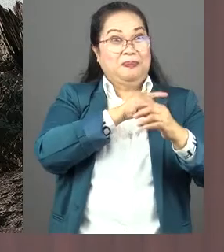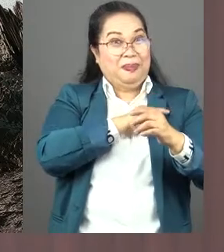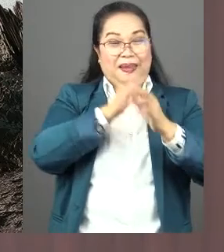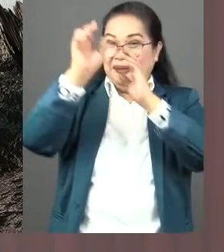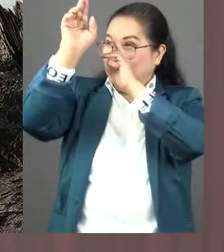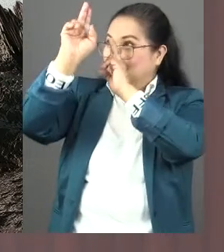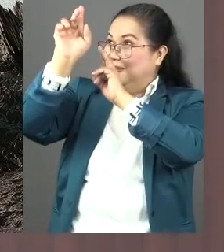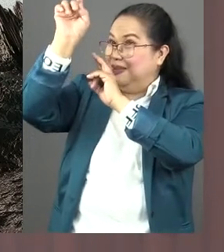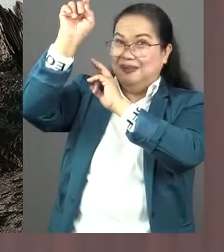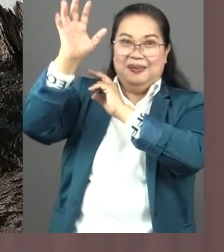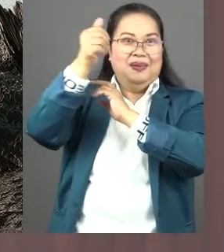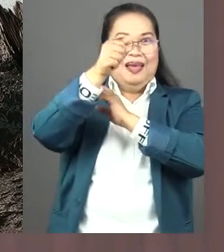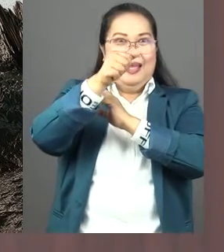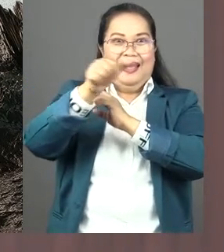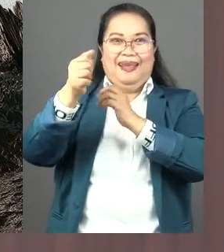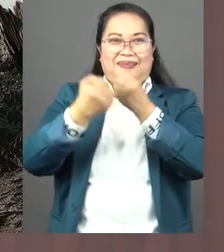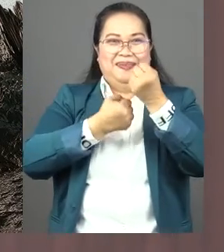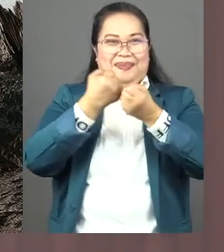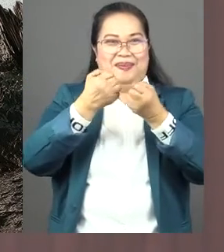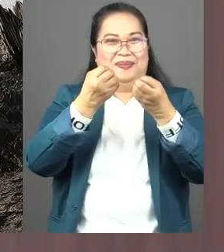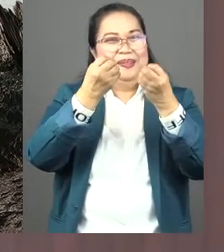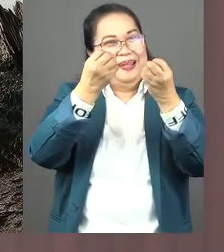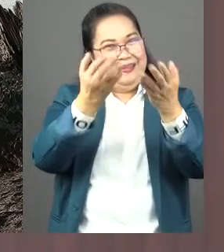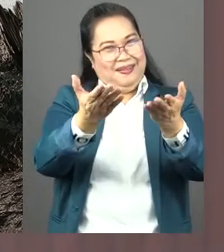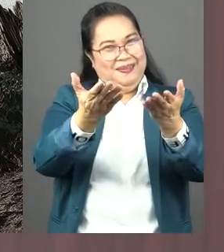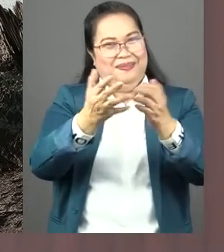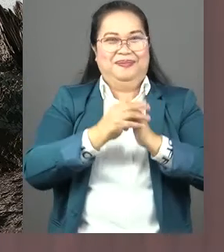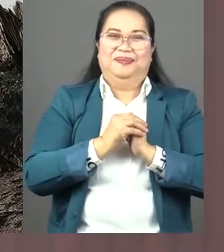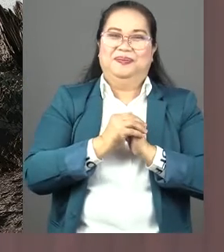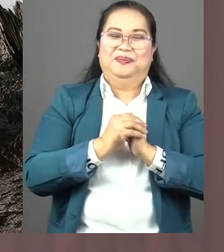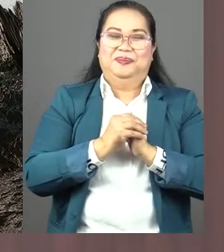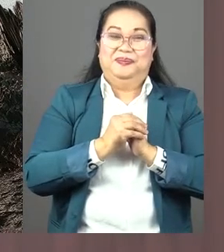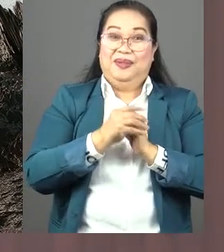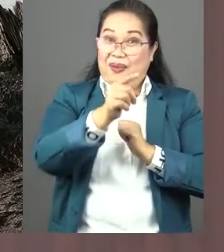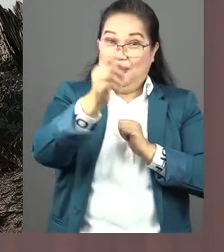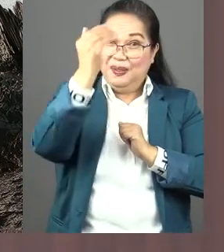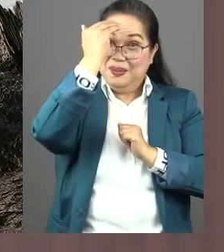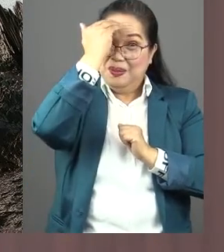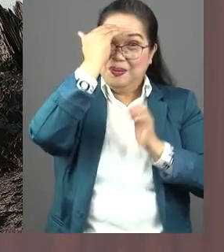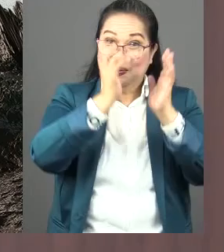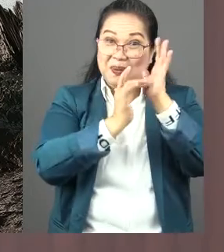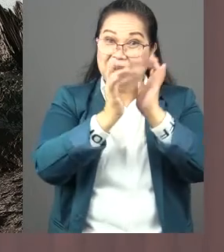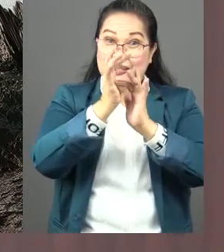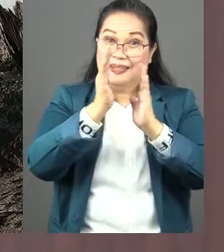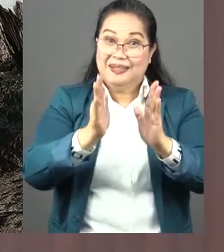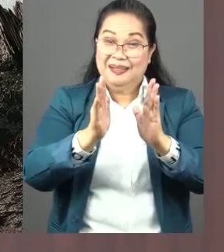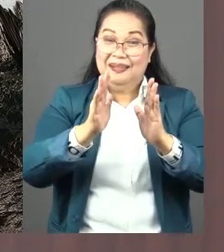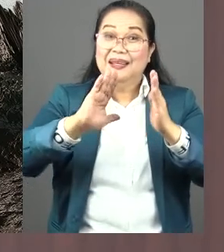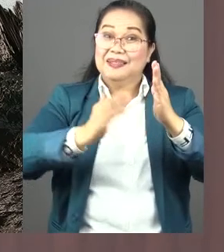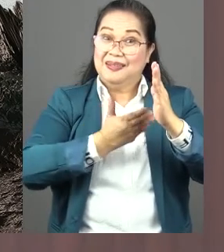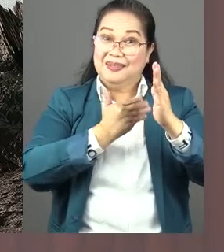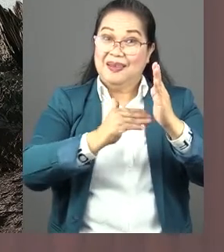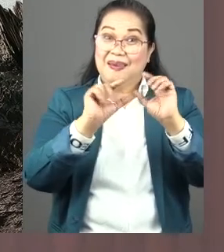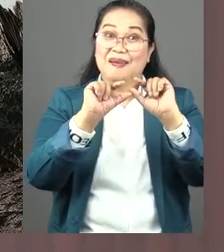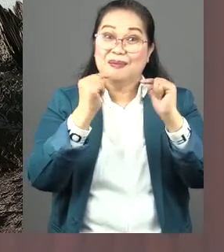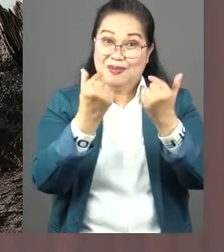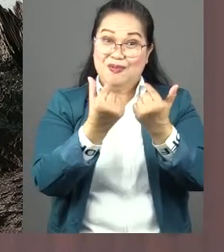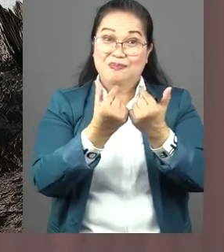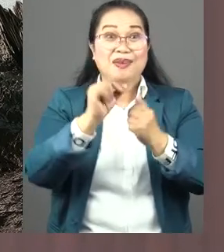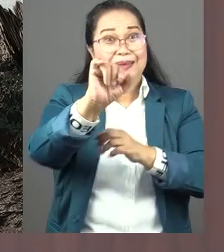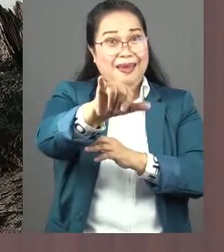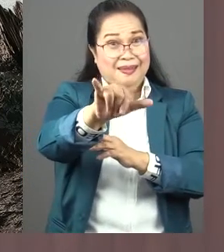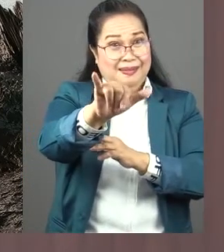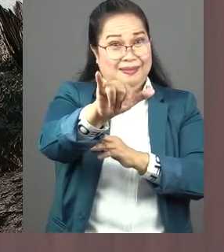honoring to God as any sacrifice you can give. Did you know that Christianity is a singing faith? It's a singing